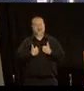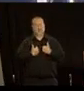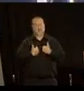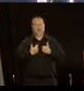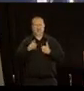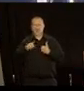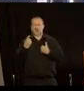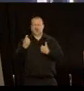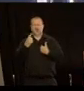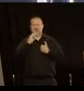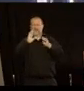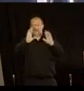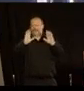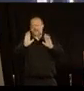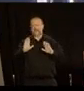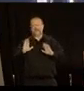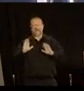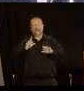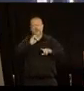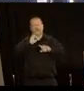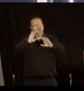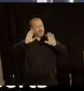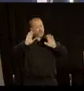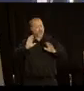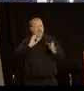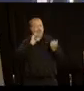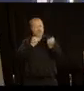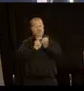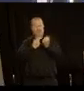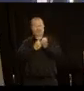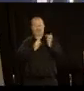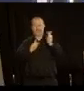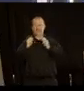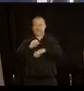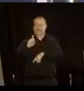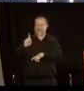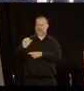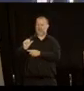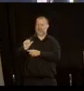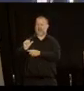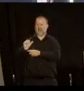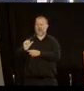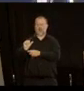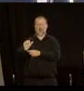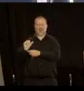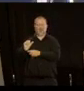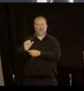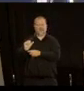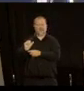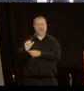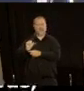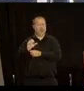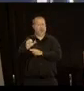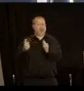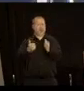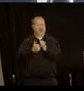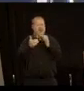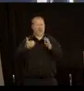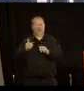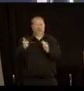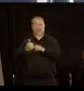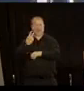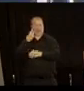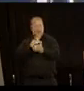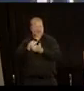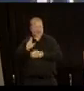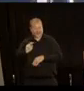just been a tremendous advocate for people with disabilities. One of those folks behind the scenes that you don't see